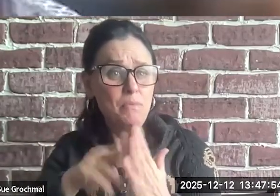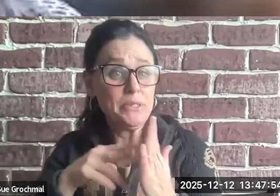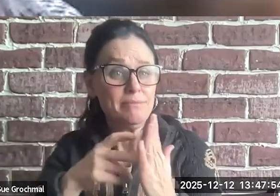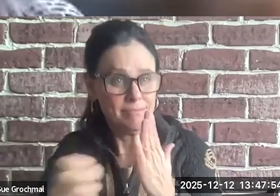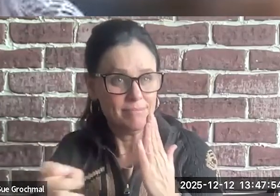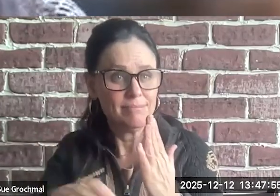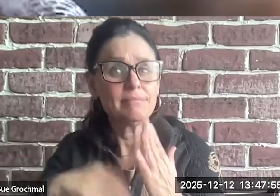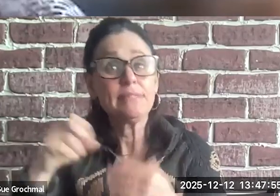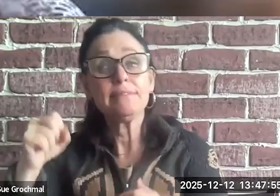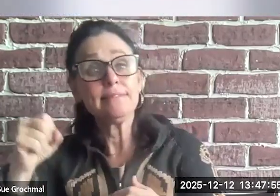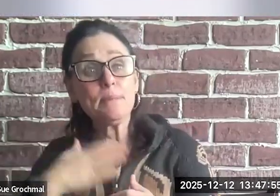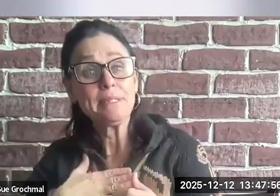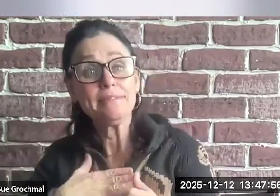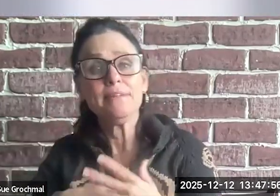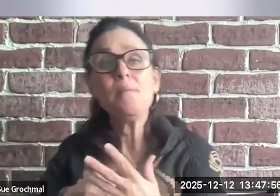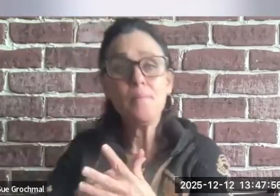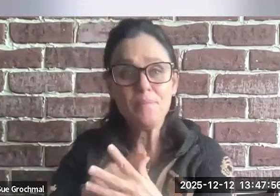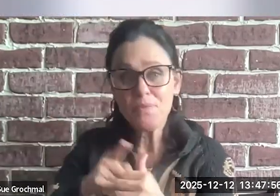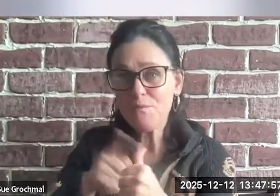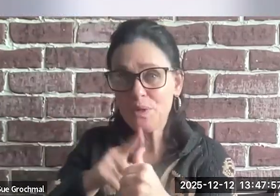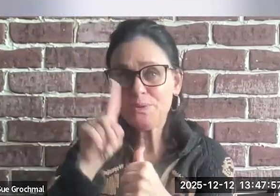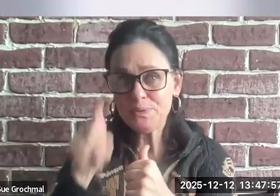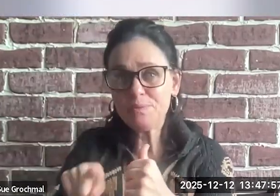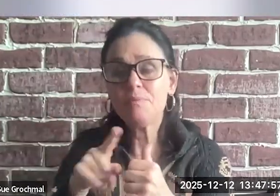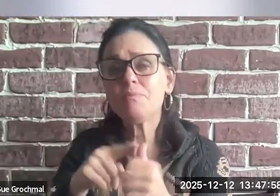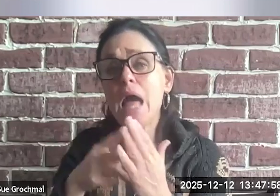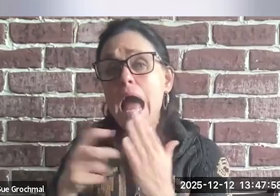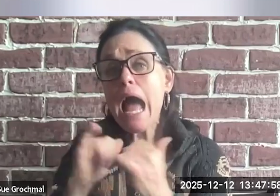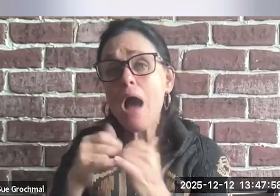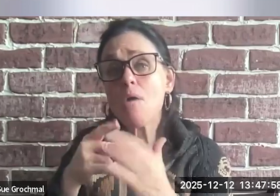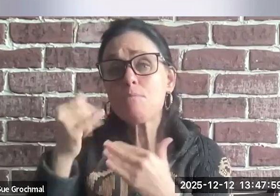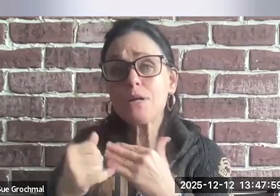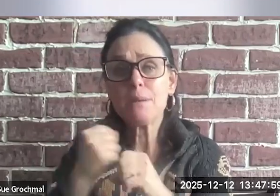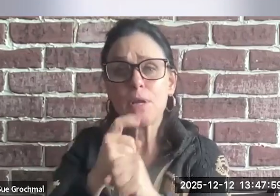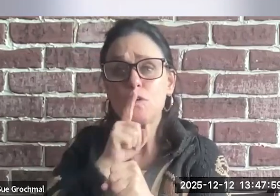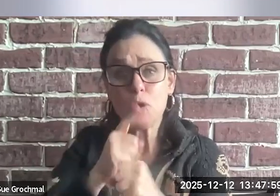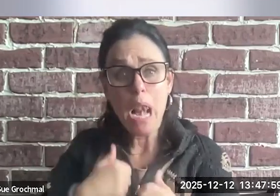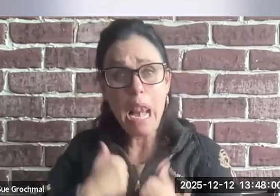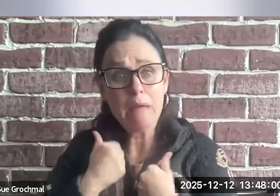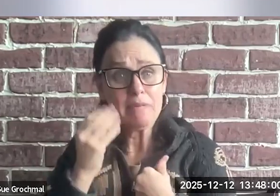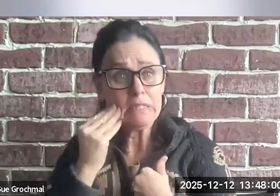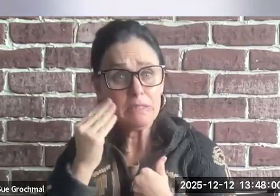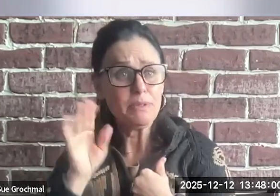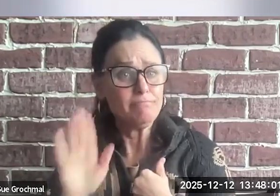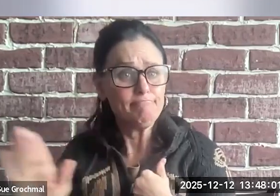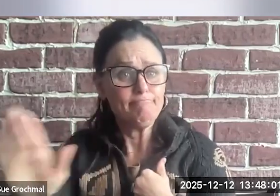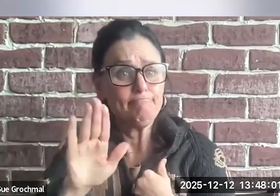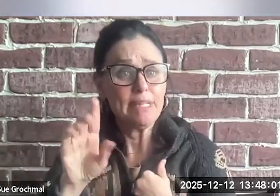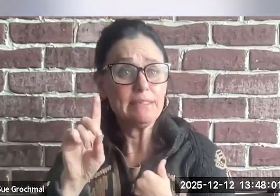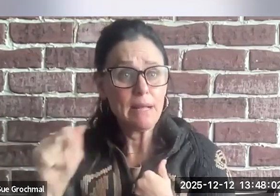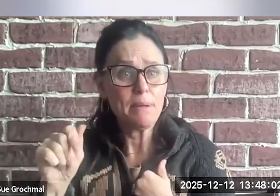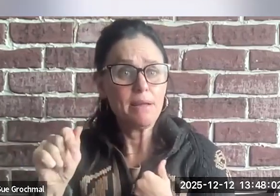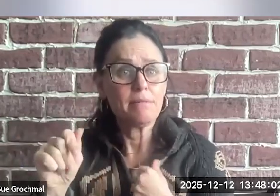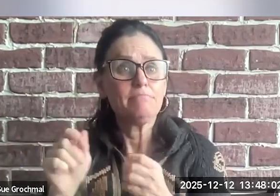question. So the first question I will read out is, how will the project ensure that the lived experiences of people with disabilities